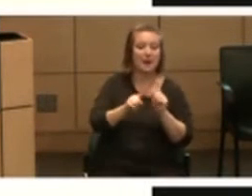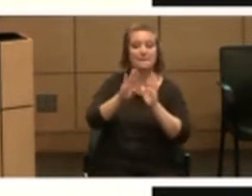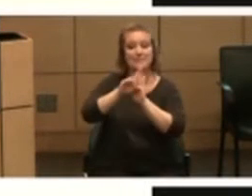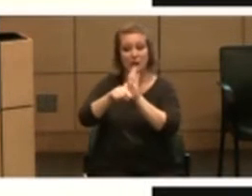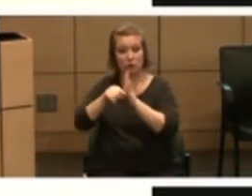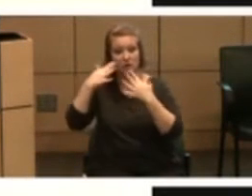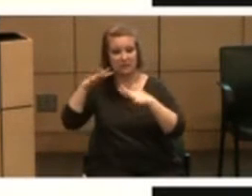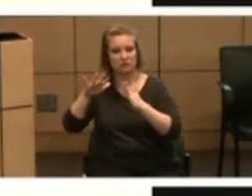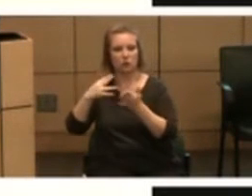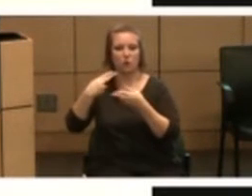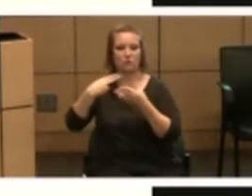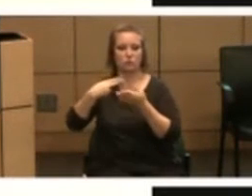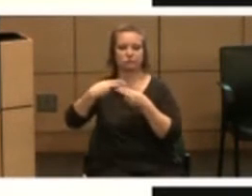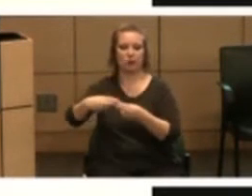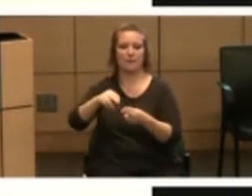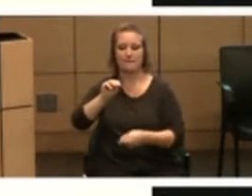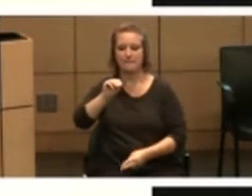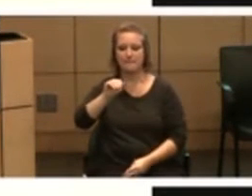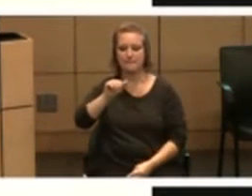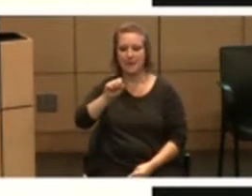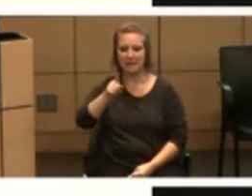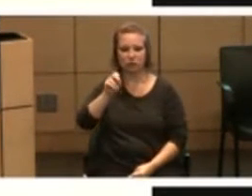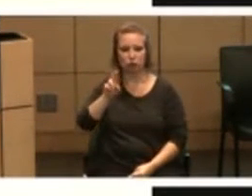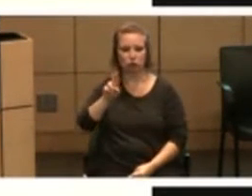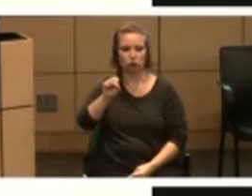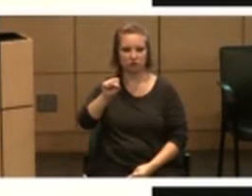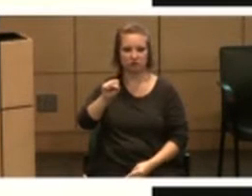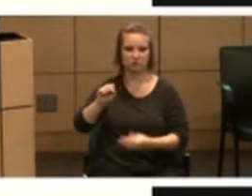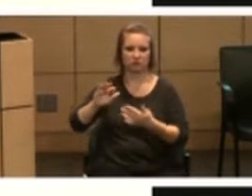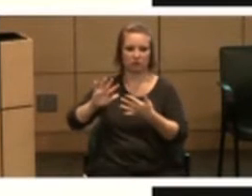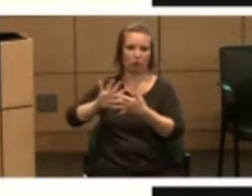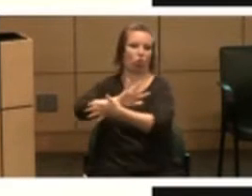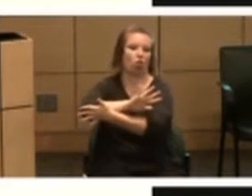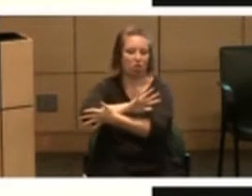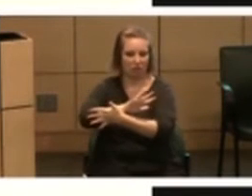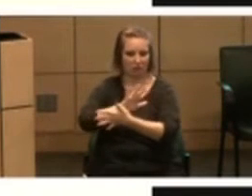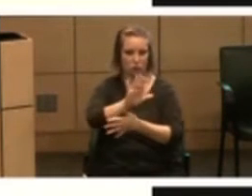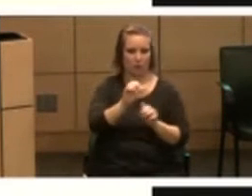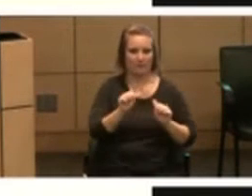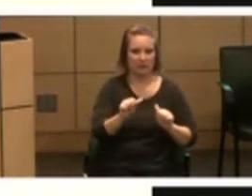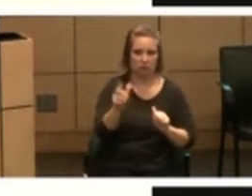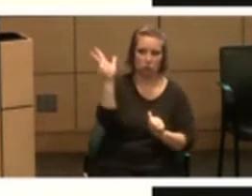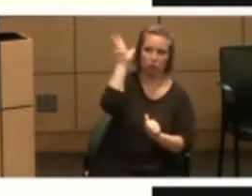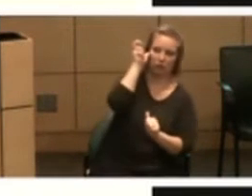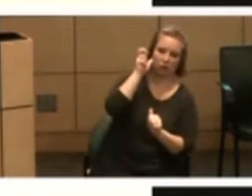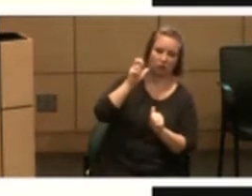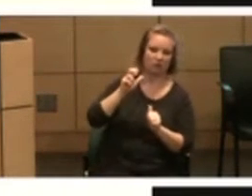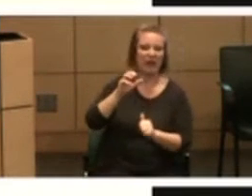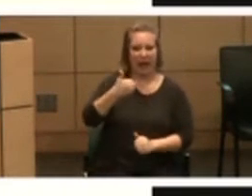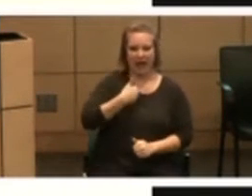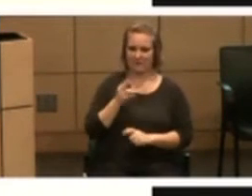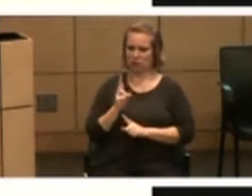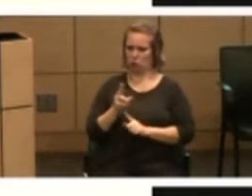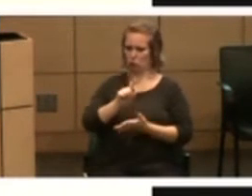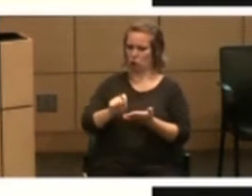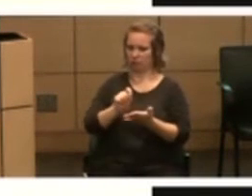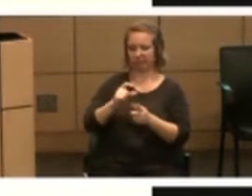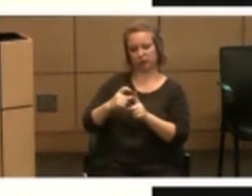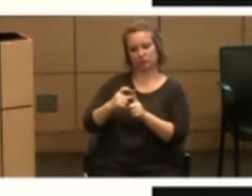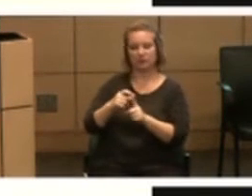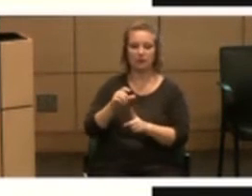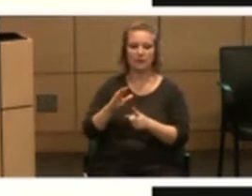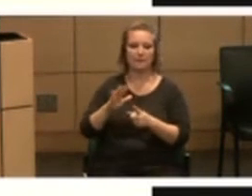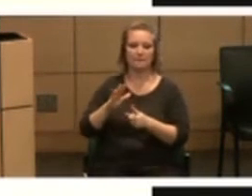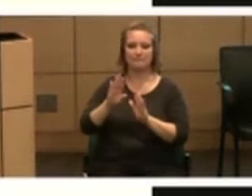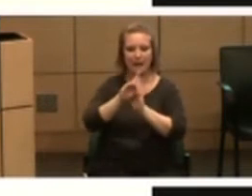as maskers, and that just is saying that it covers up or masks your ability to hear speech. It's got a historical term. So background,